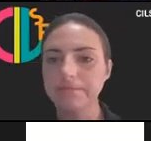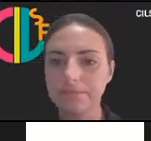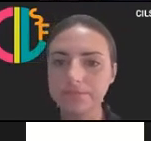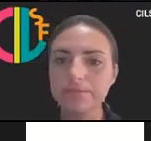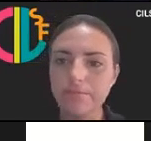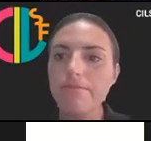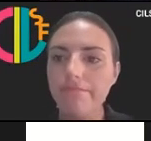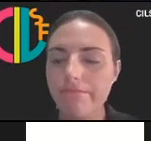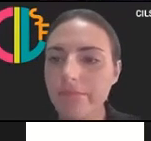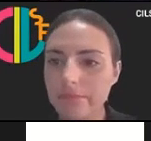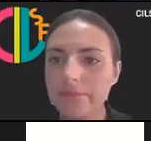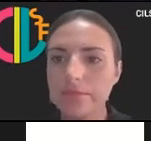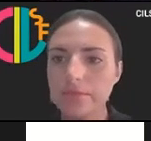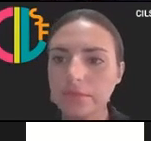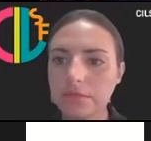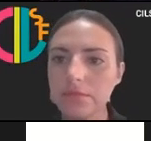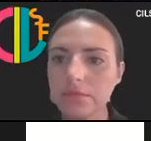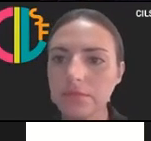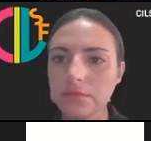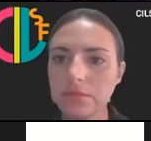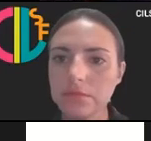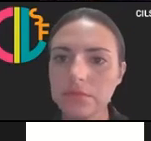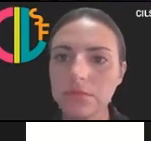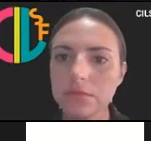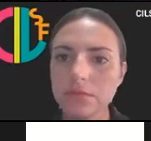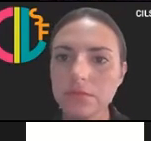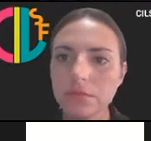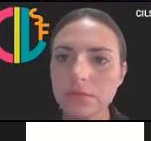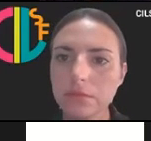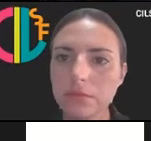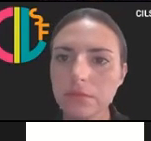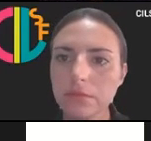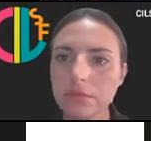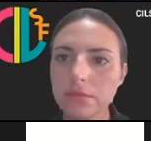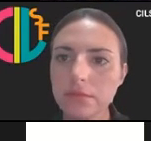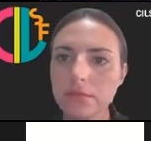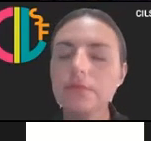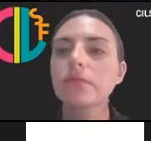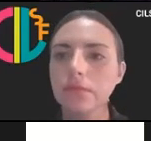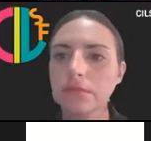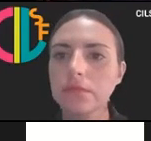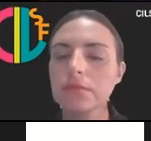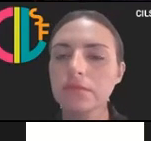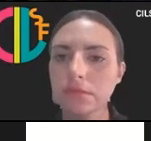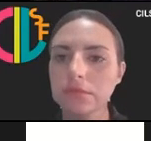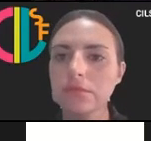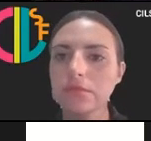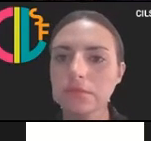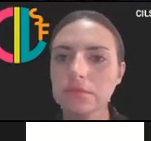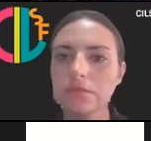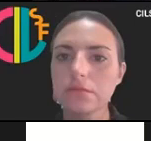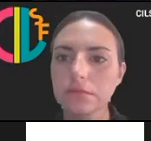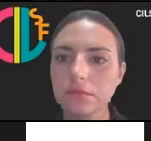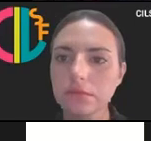spreading disinformation. I've done some shows where I'll pick one of these COVID misinformers, and I'll, show all the